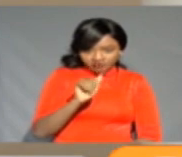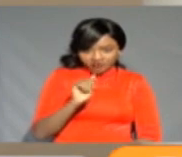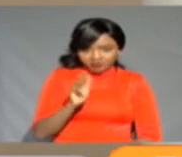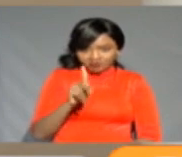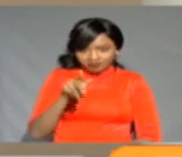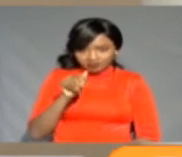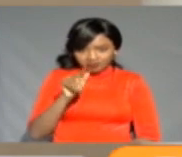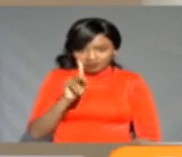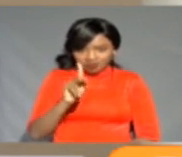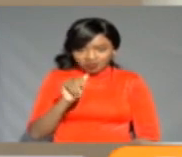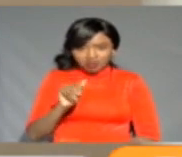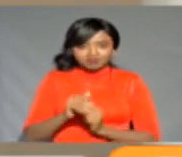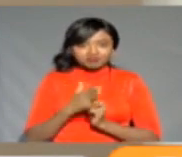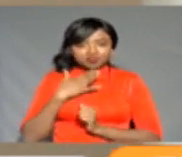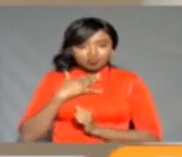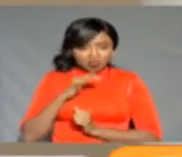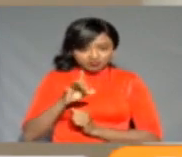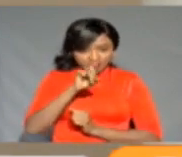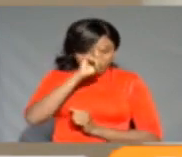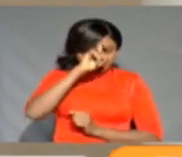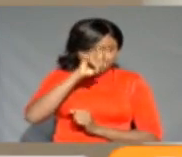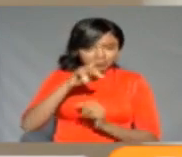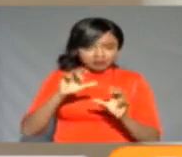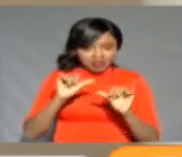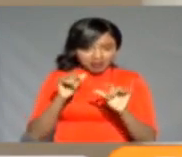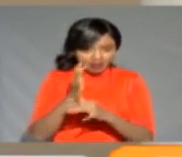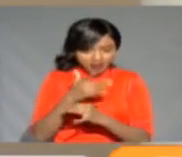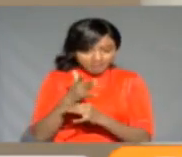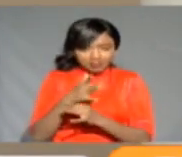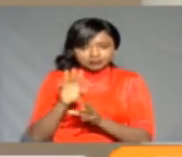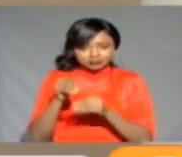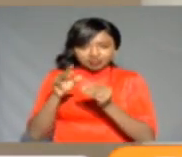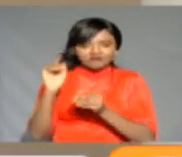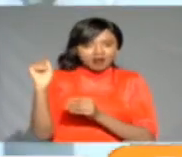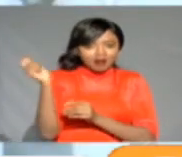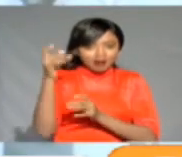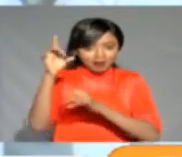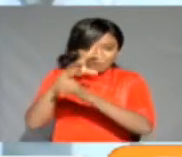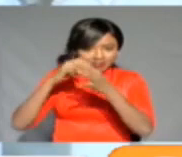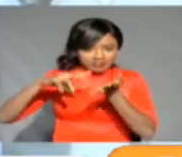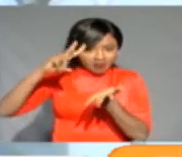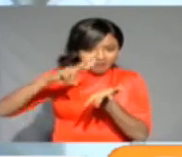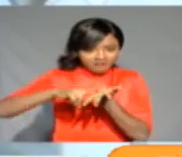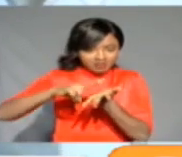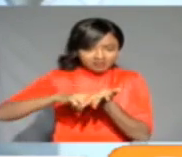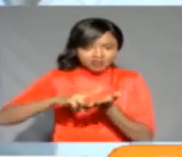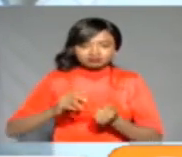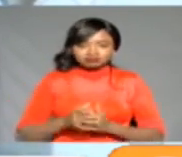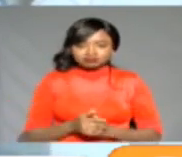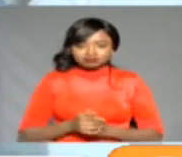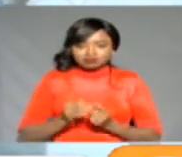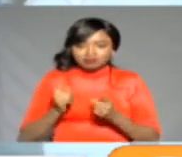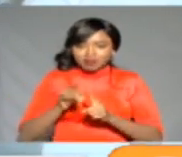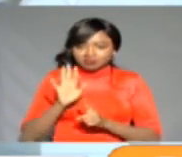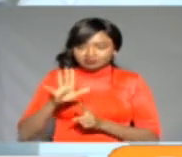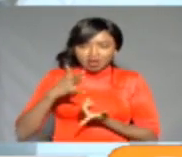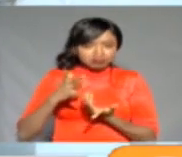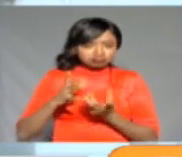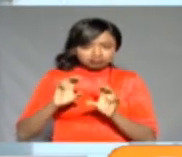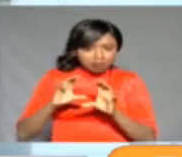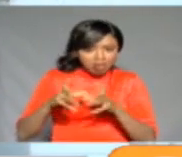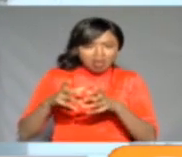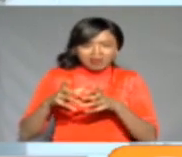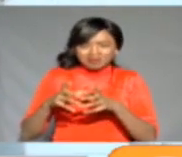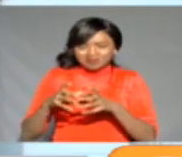Muthomi requesting the Egyptian embassy to grant the Harambee Stars forward a visa leaked, with his club reading mischief into the